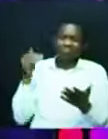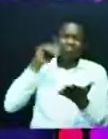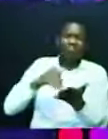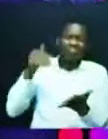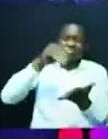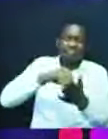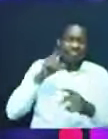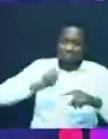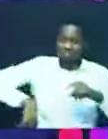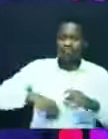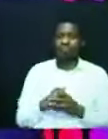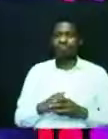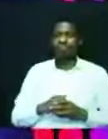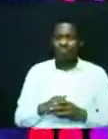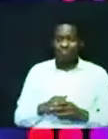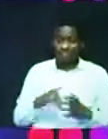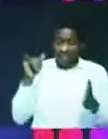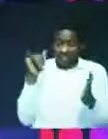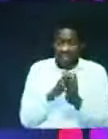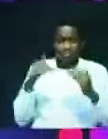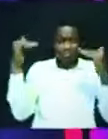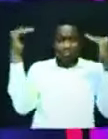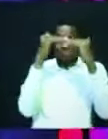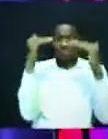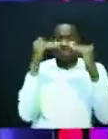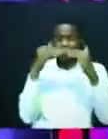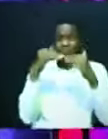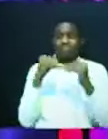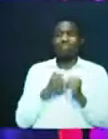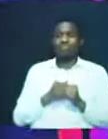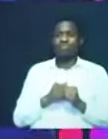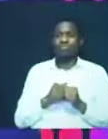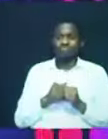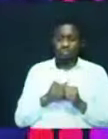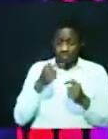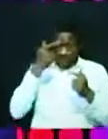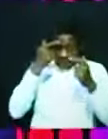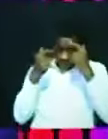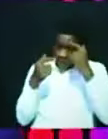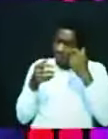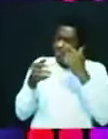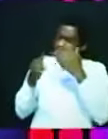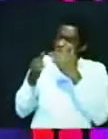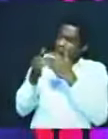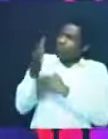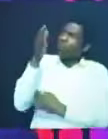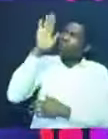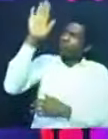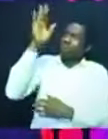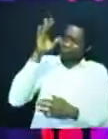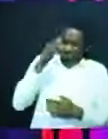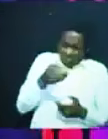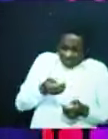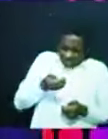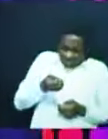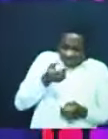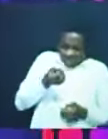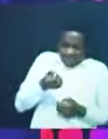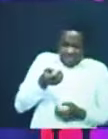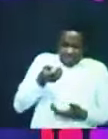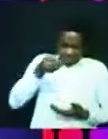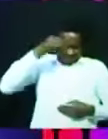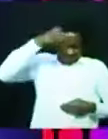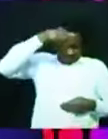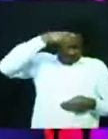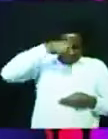This is the standard. And he said, because God's seed remains in